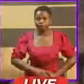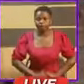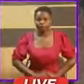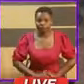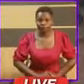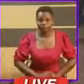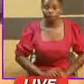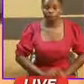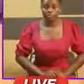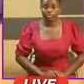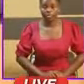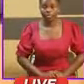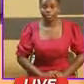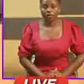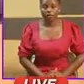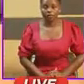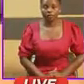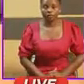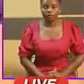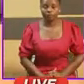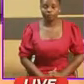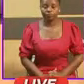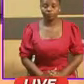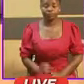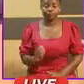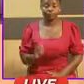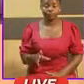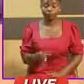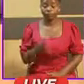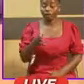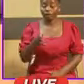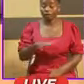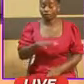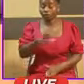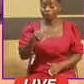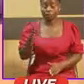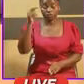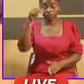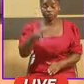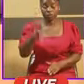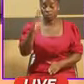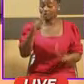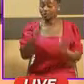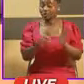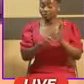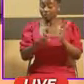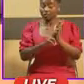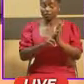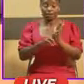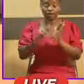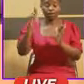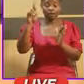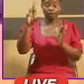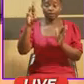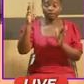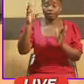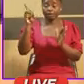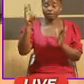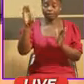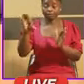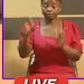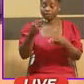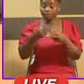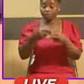kwemu. Weewaawo era mu bitundu by'e Nansana omumyuka wa RDC atuula e Nansana ng'ono si mulala Shafik